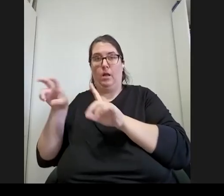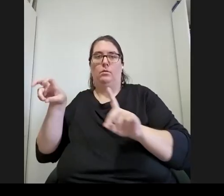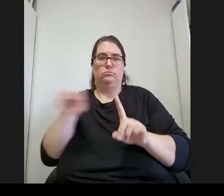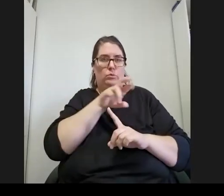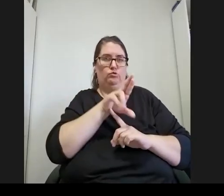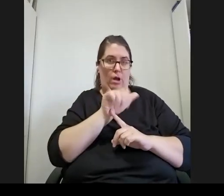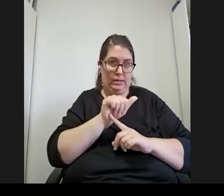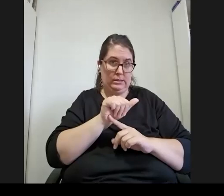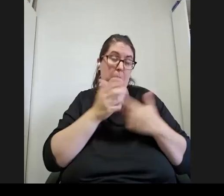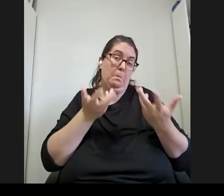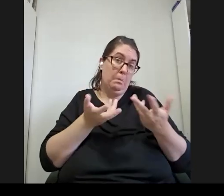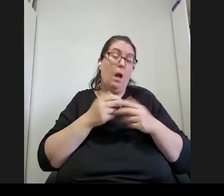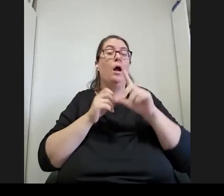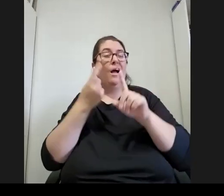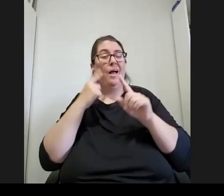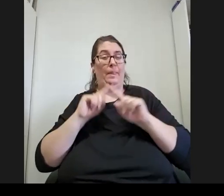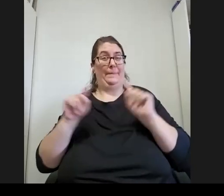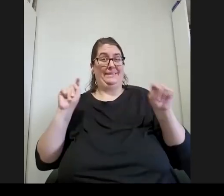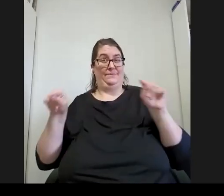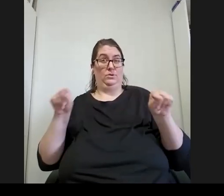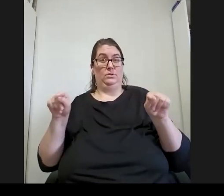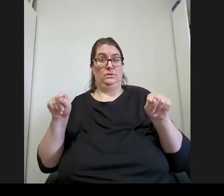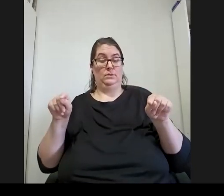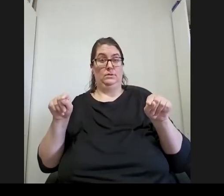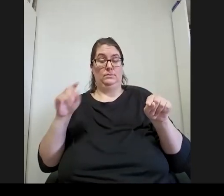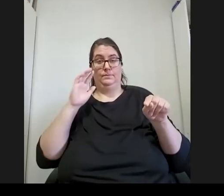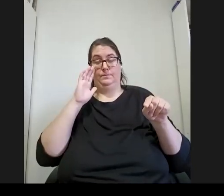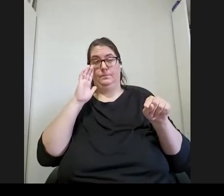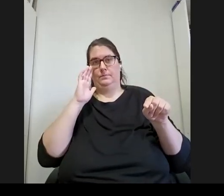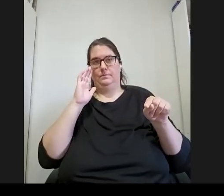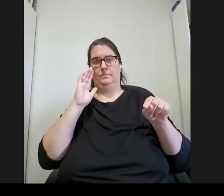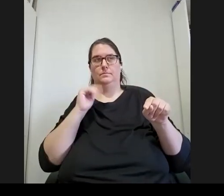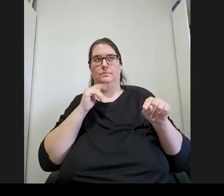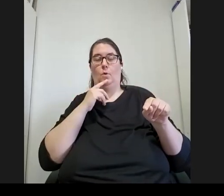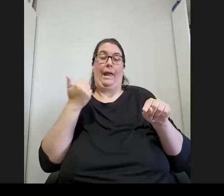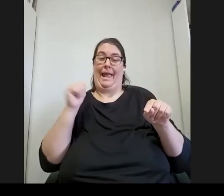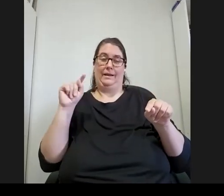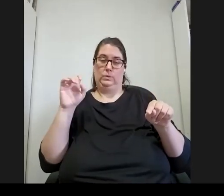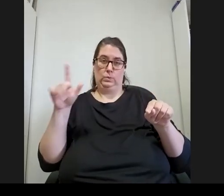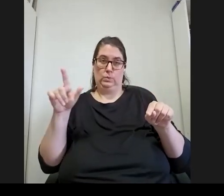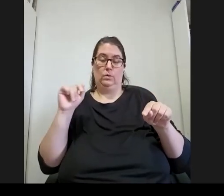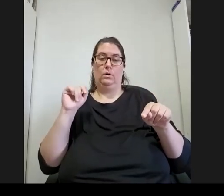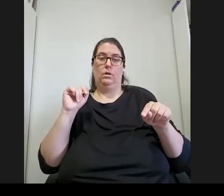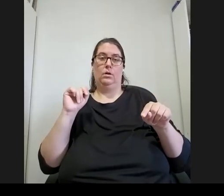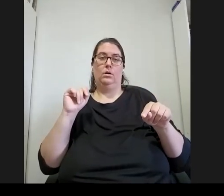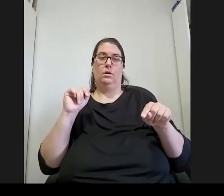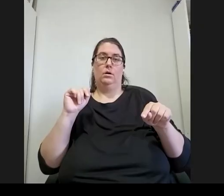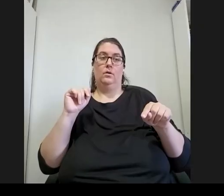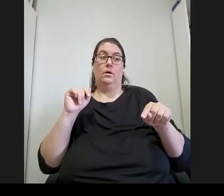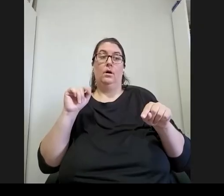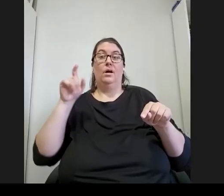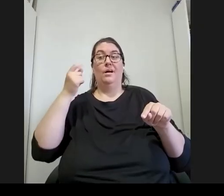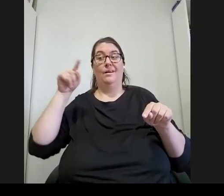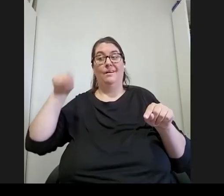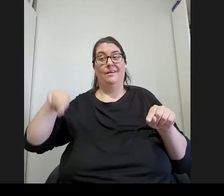difference in ODERA, for that matter, any other tool, is that unless and until the tools have adapted